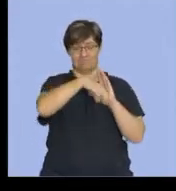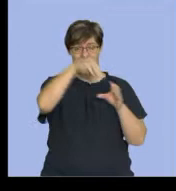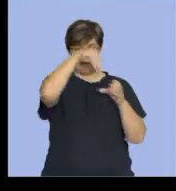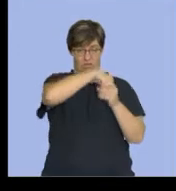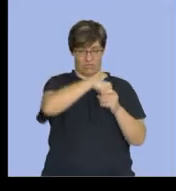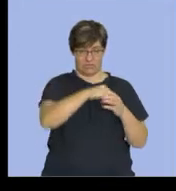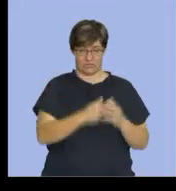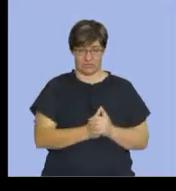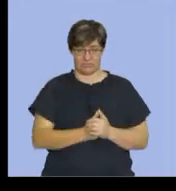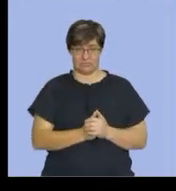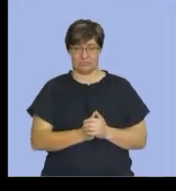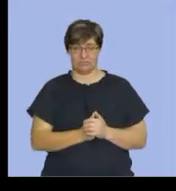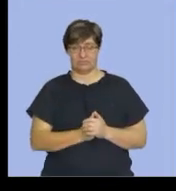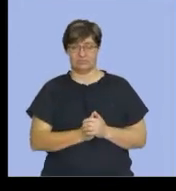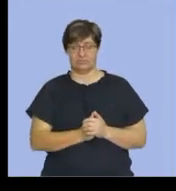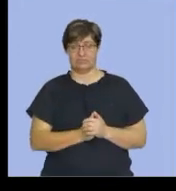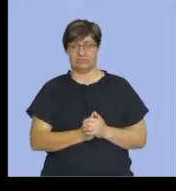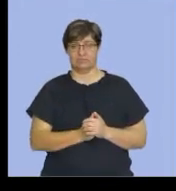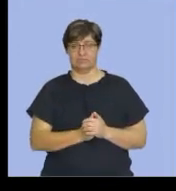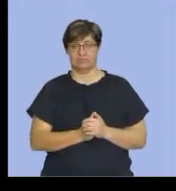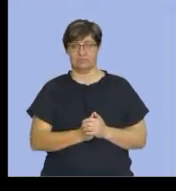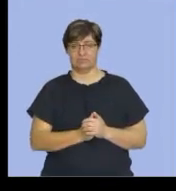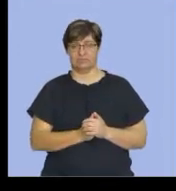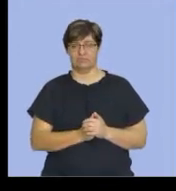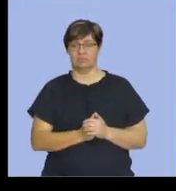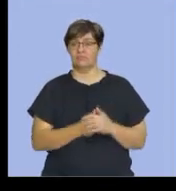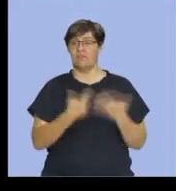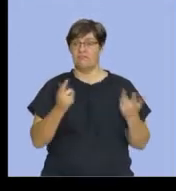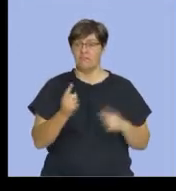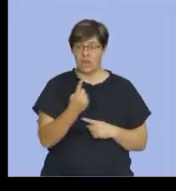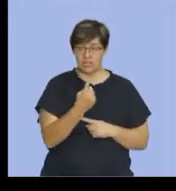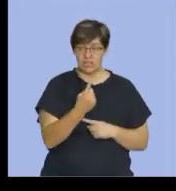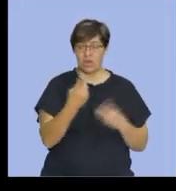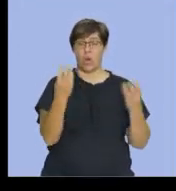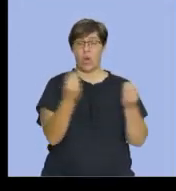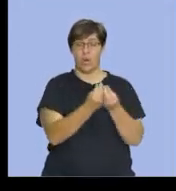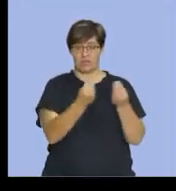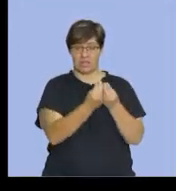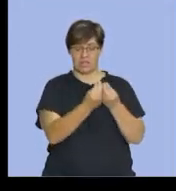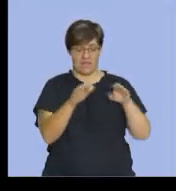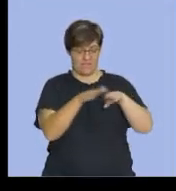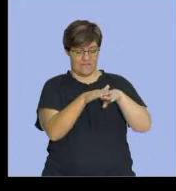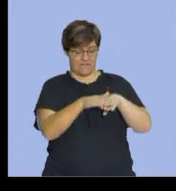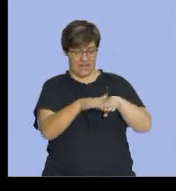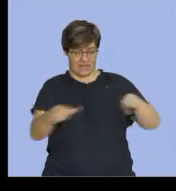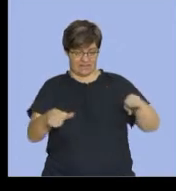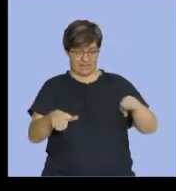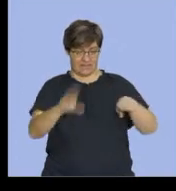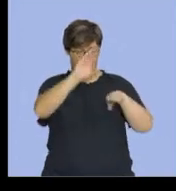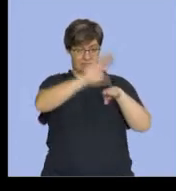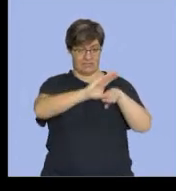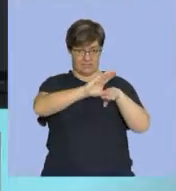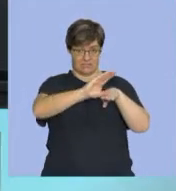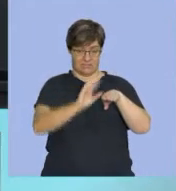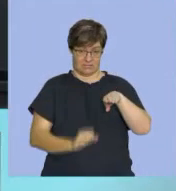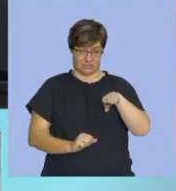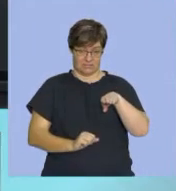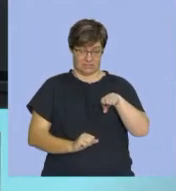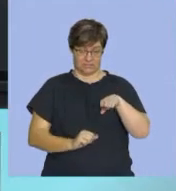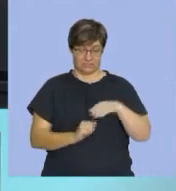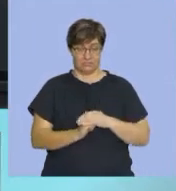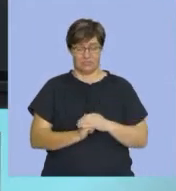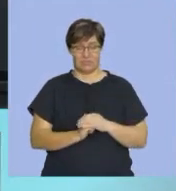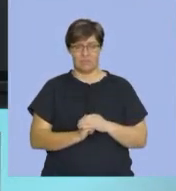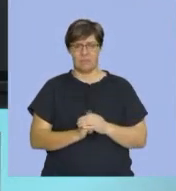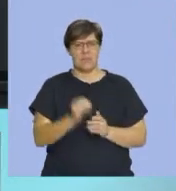at. The first one is when we have an object on a flat surface. Okay,